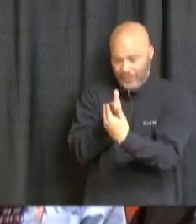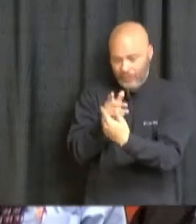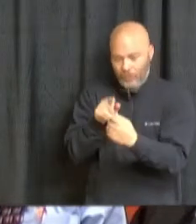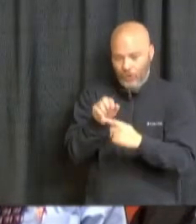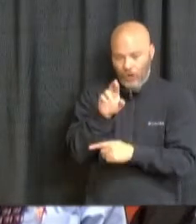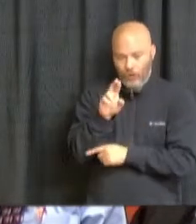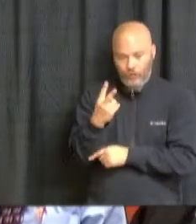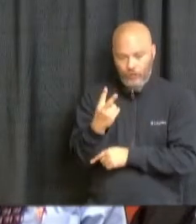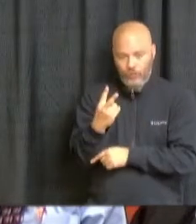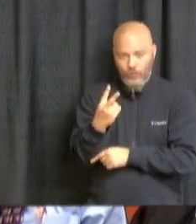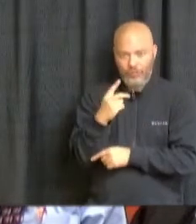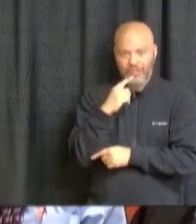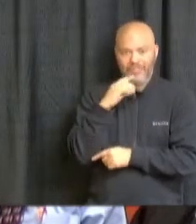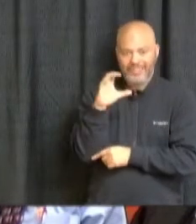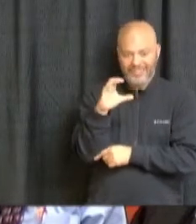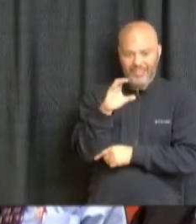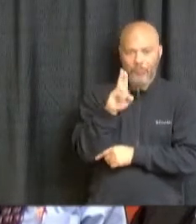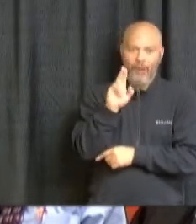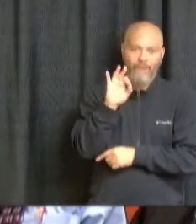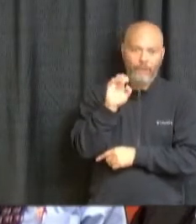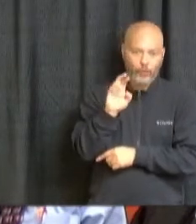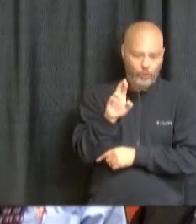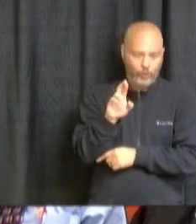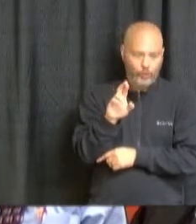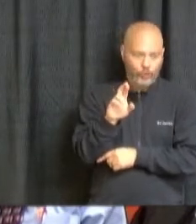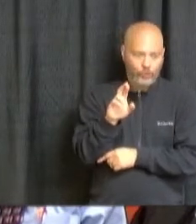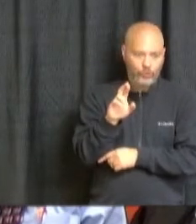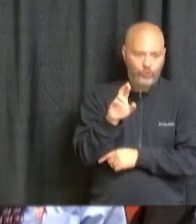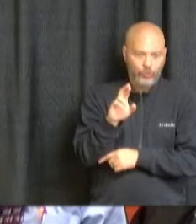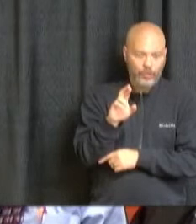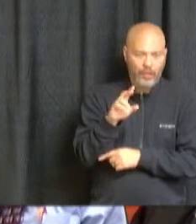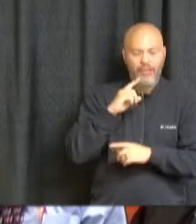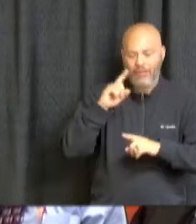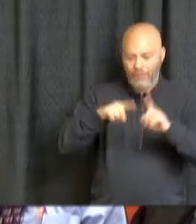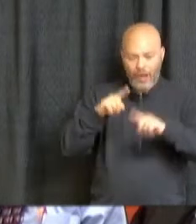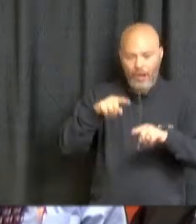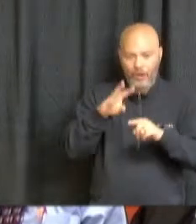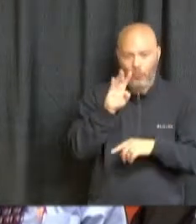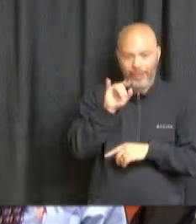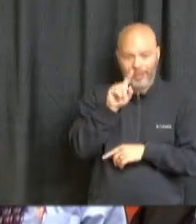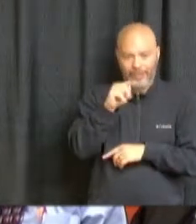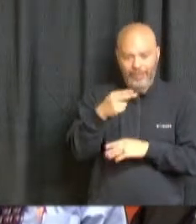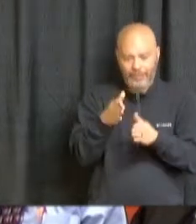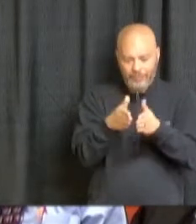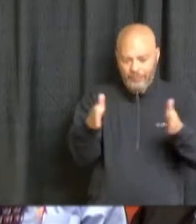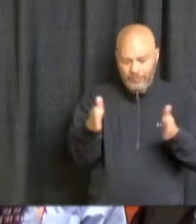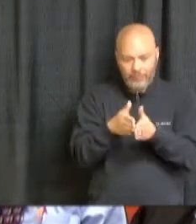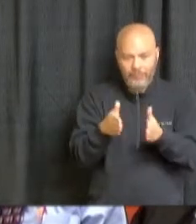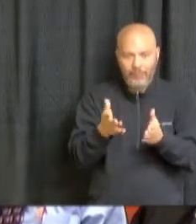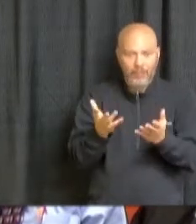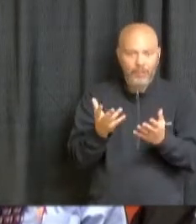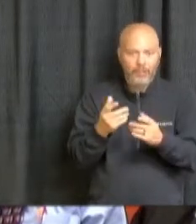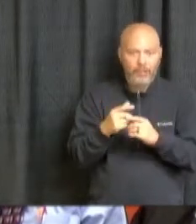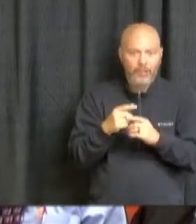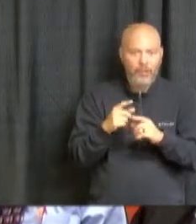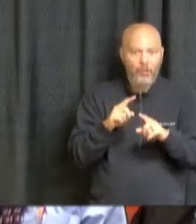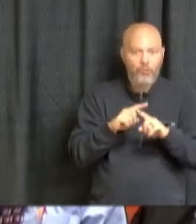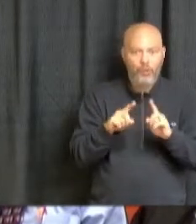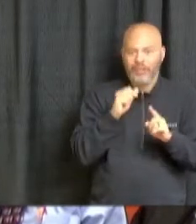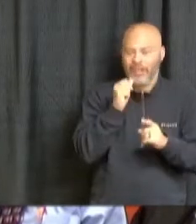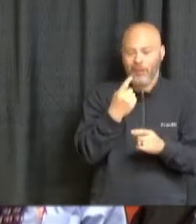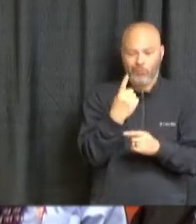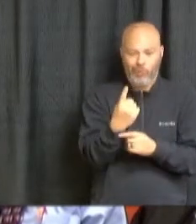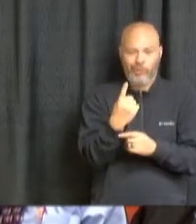an R2 property is a C buffer. And they vary in widths, but it's not necessarily that